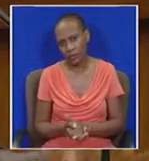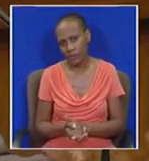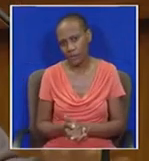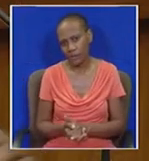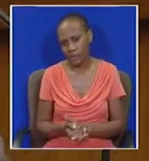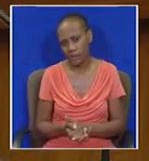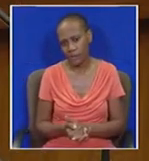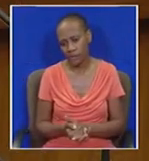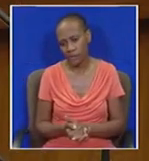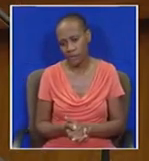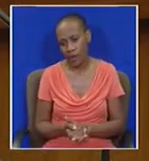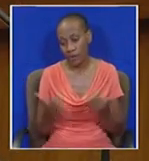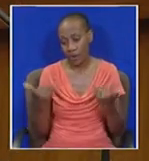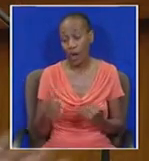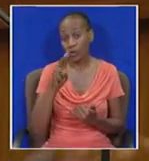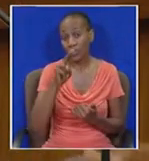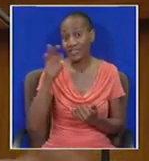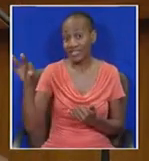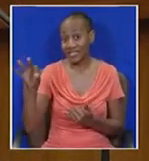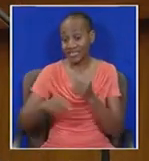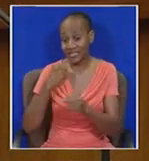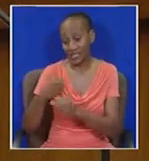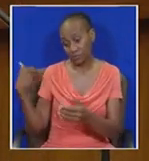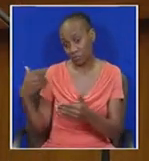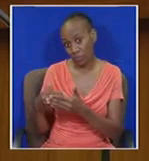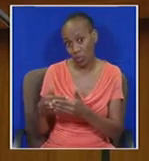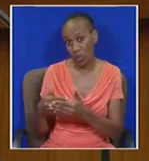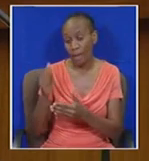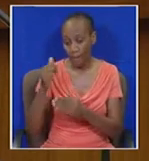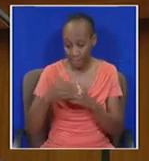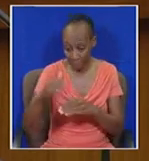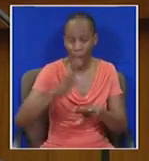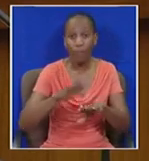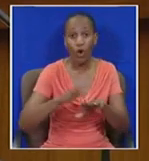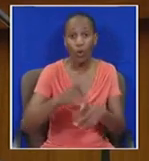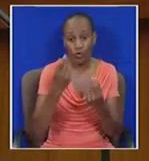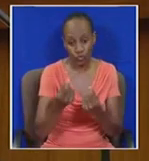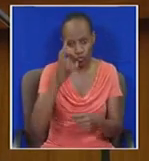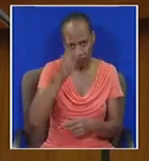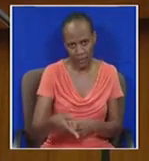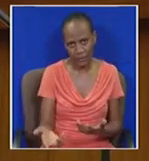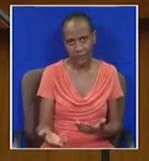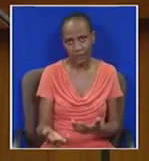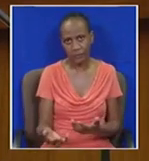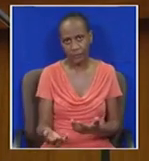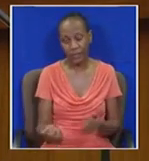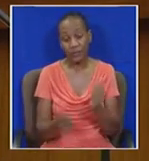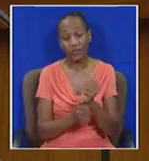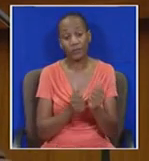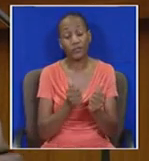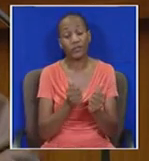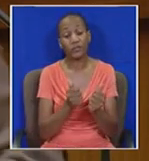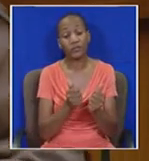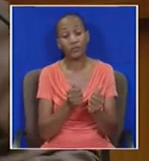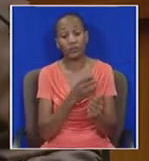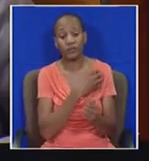do acknowledge that after 23 years in power, there's a lot that still needs to be done. We are still... Honorable Deputy Minister,